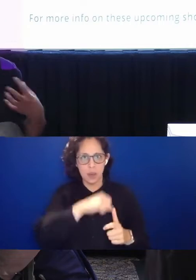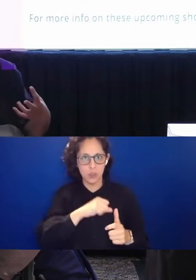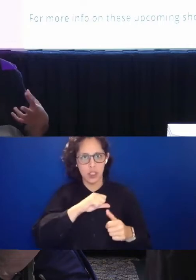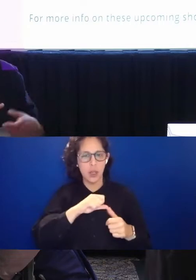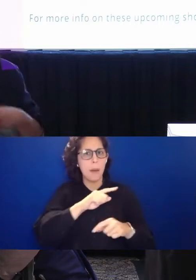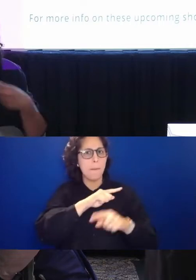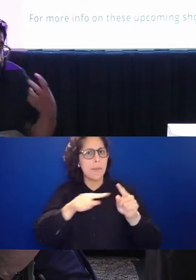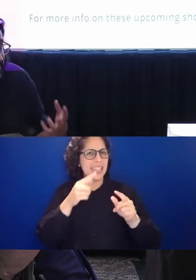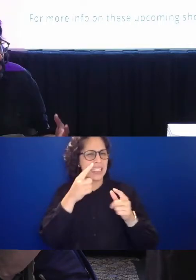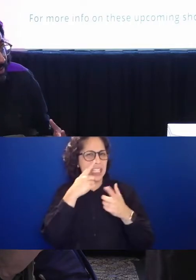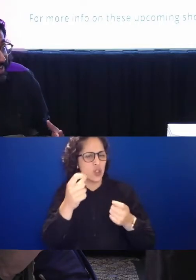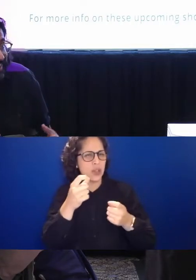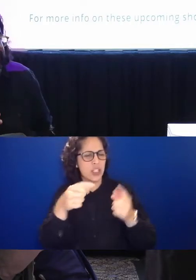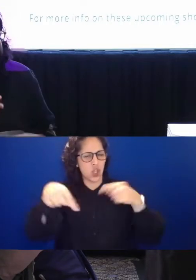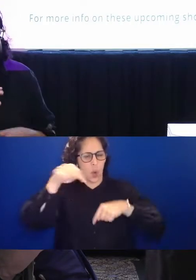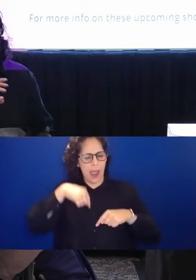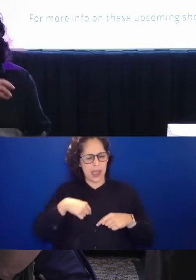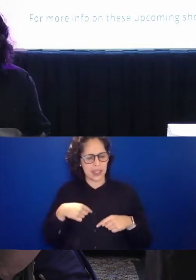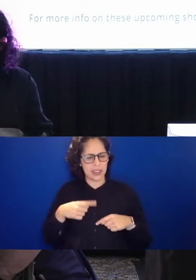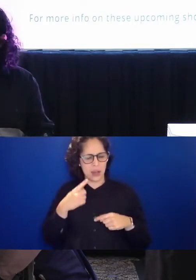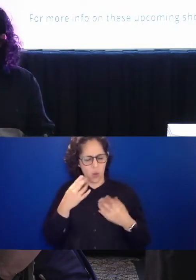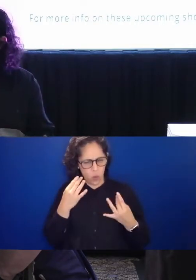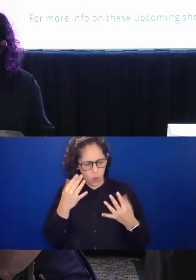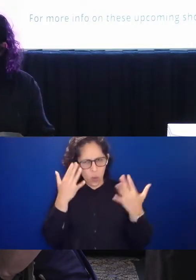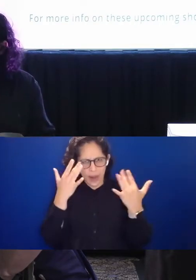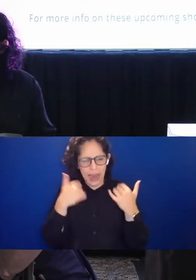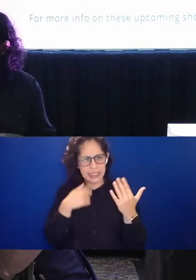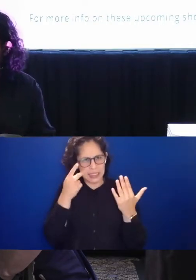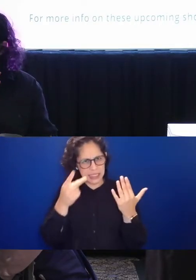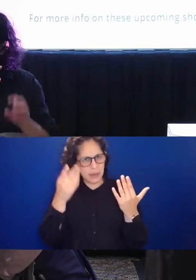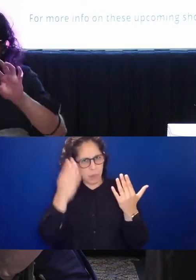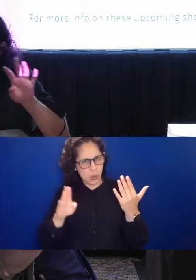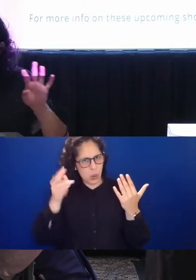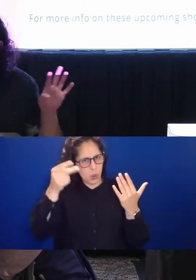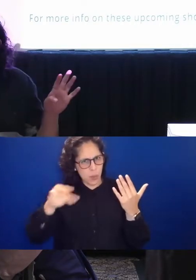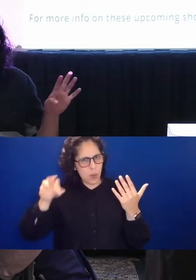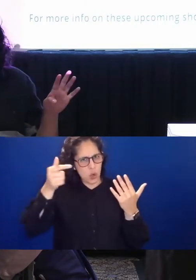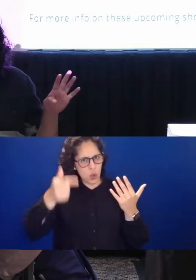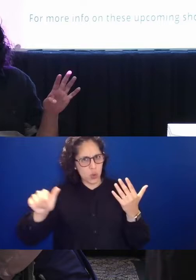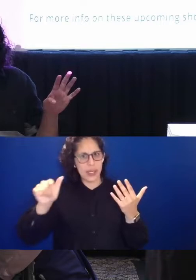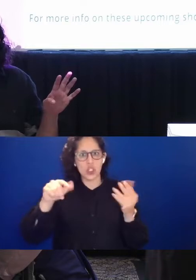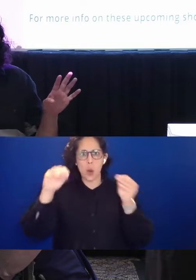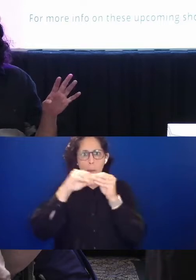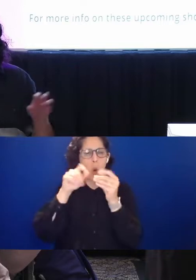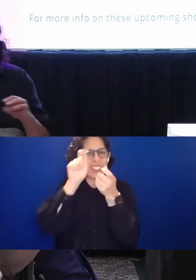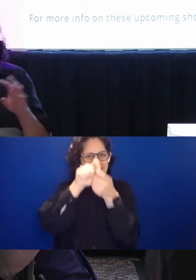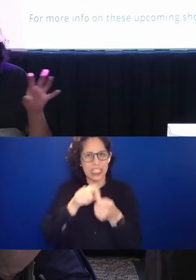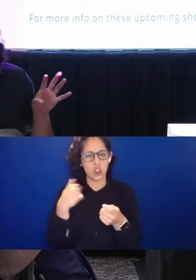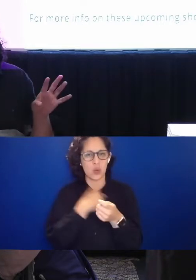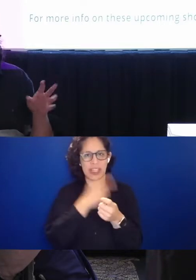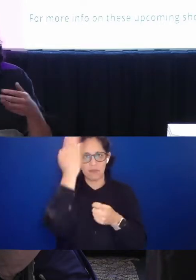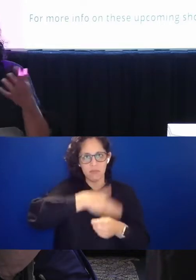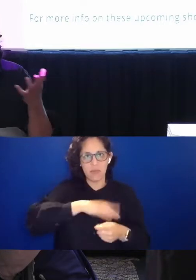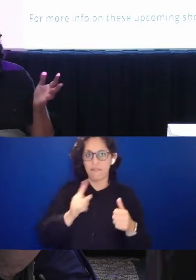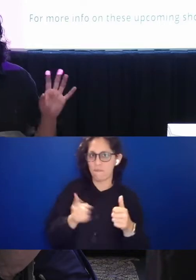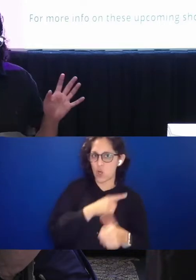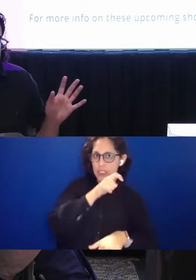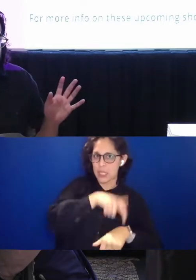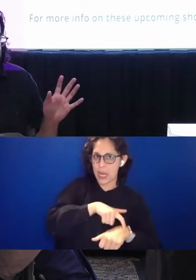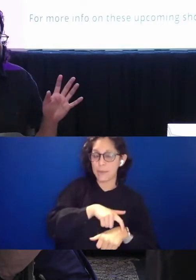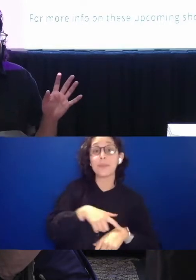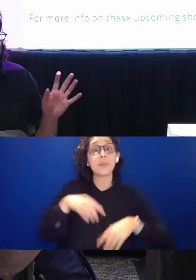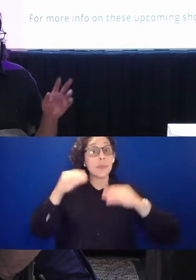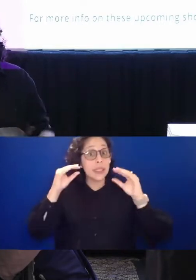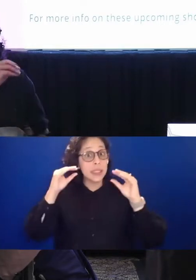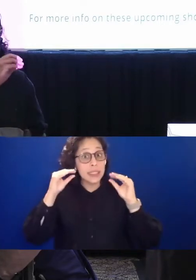Actually, I see purple. I'm witnessing green. And that there's a lot to be talked about just at that level. And for teaching, it's